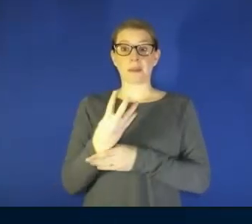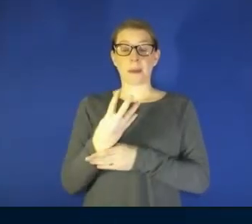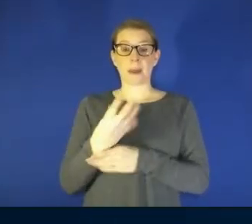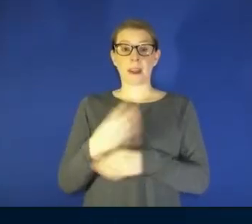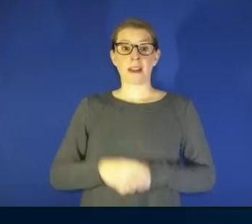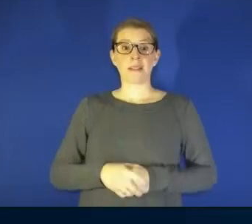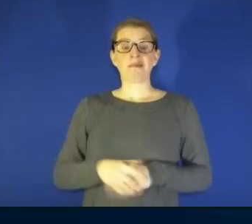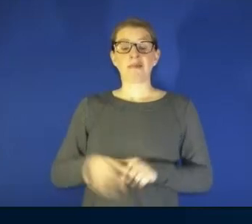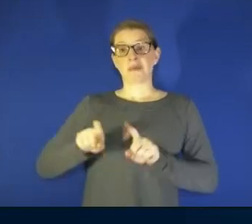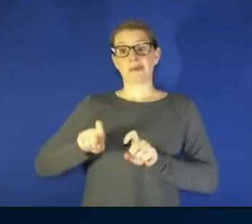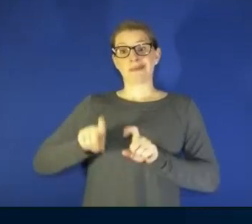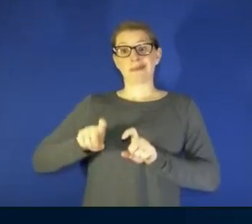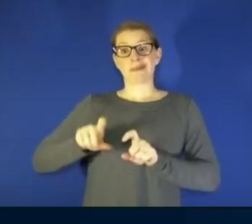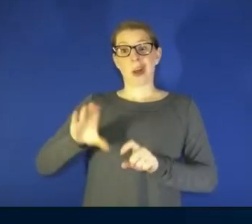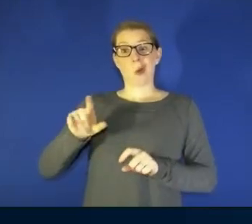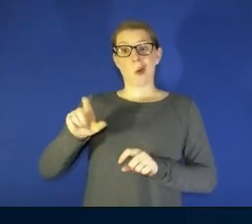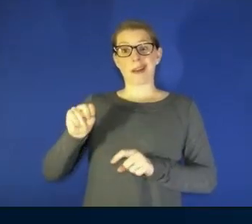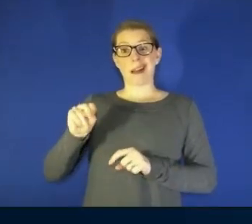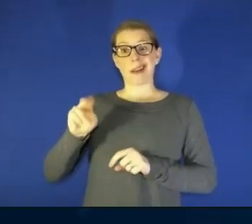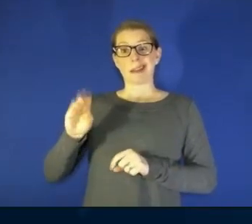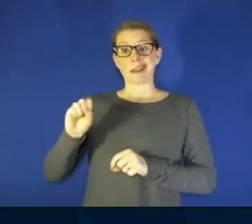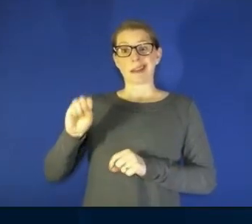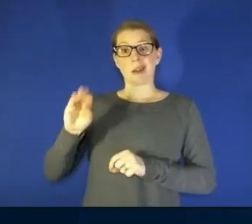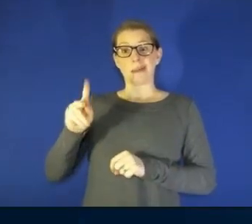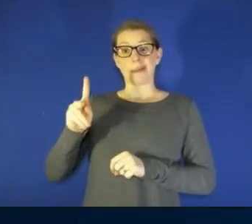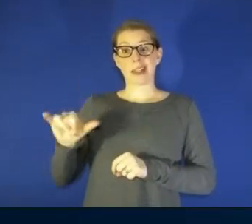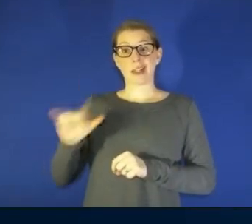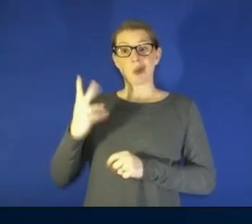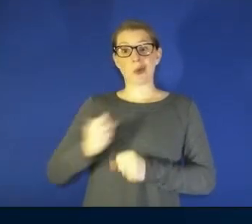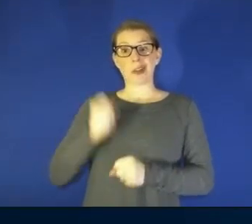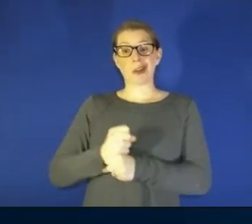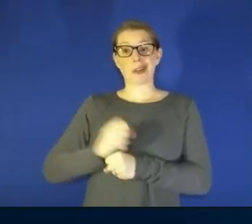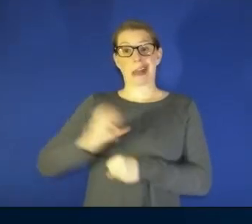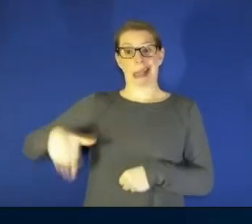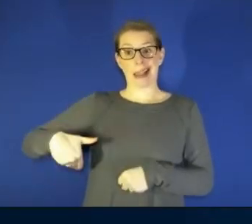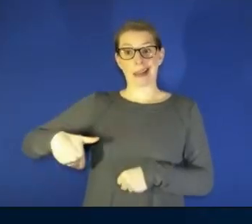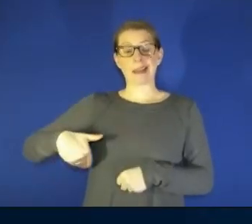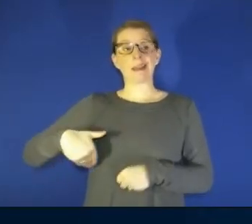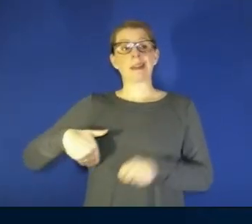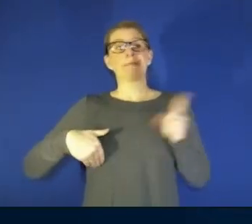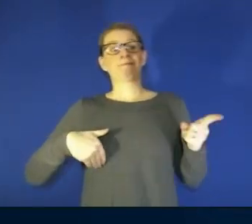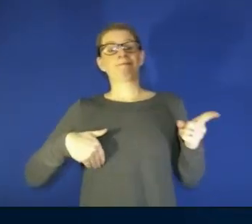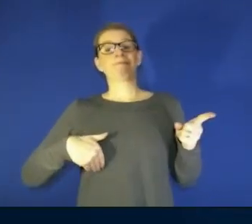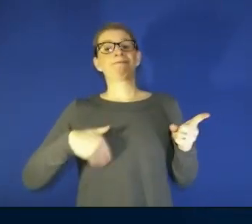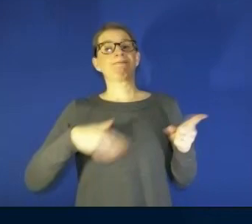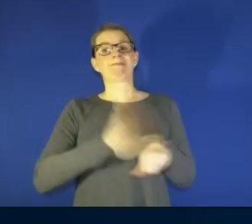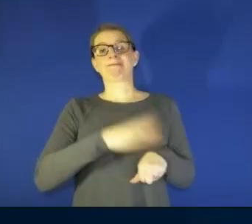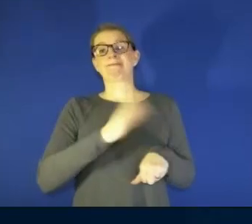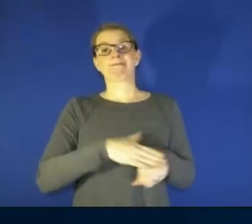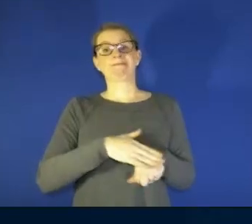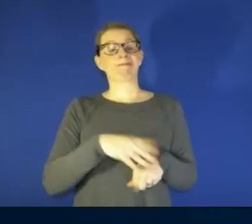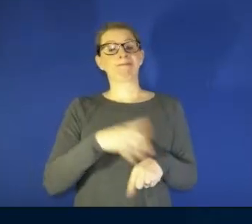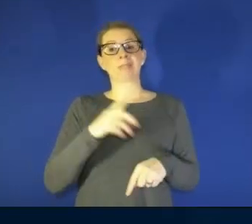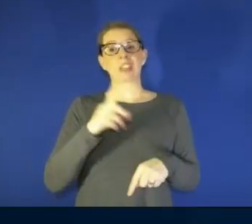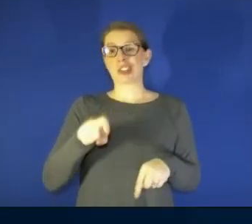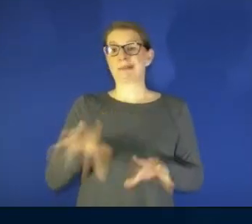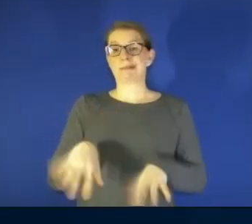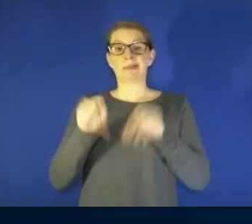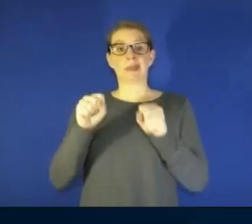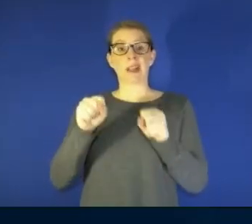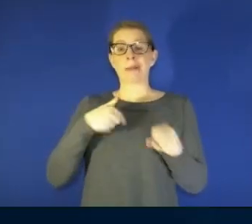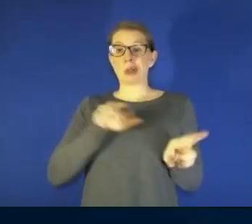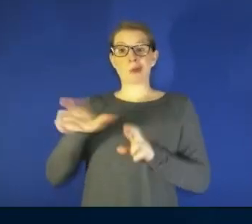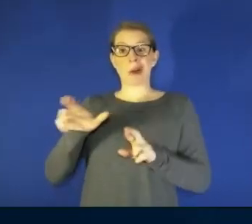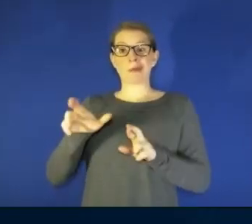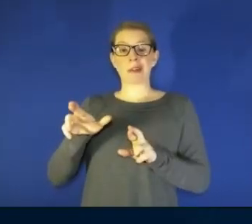colonoscopy. I'm 2 years late, and Dr. Ashcraft called me out on it. So I'm here to just tell him I'm here, I'm prepped, I'm ready, I did it.